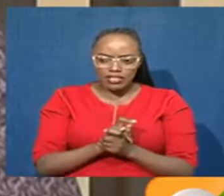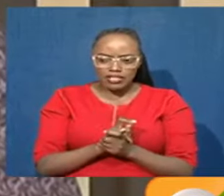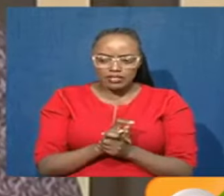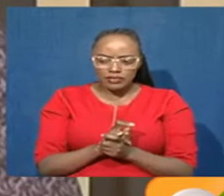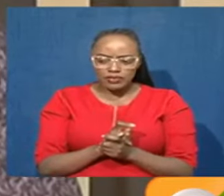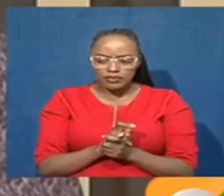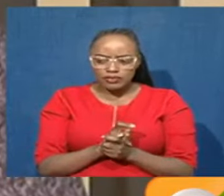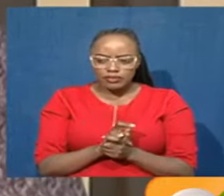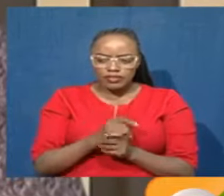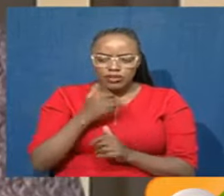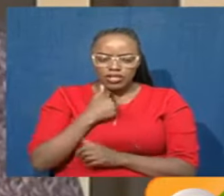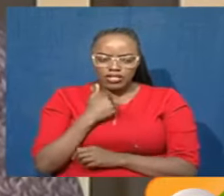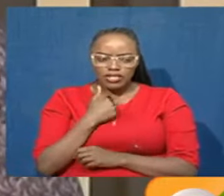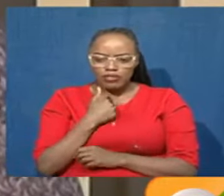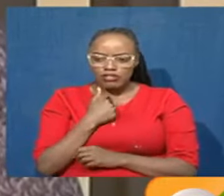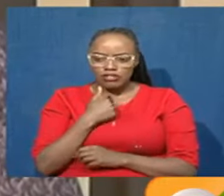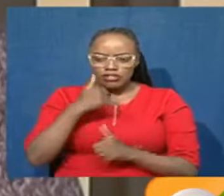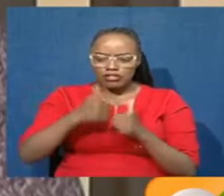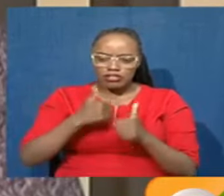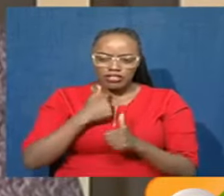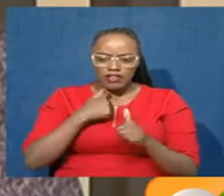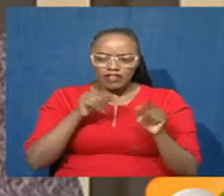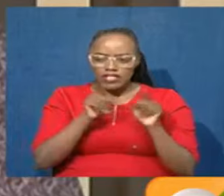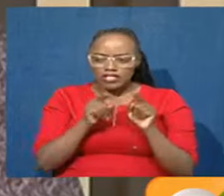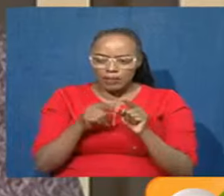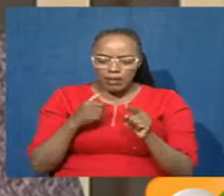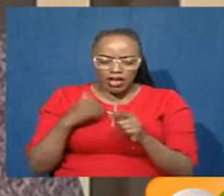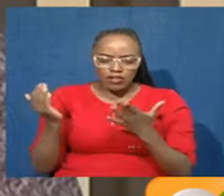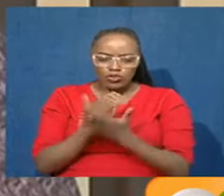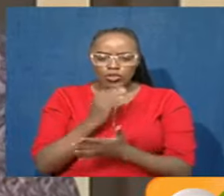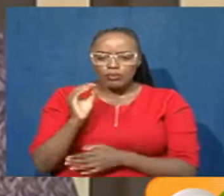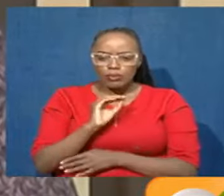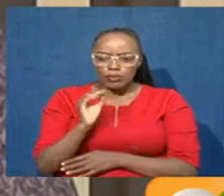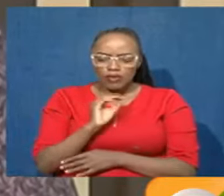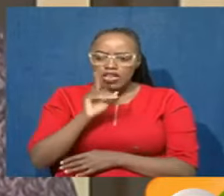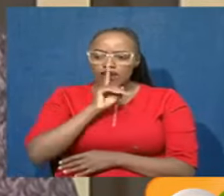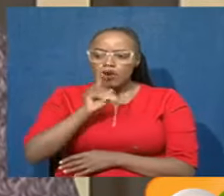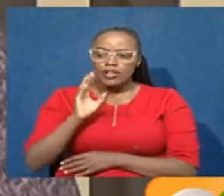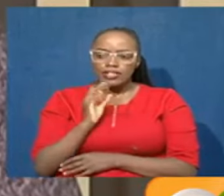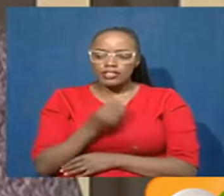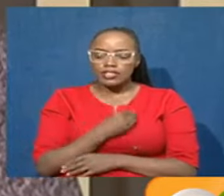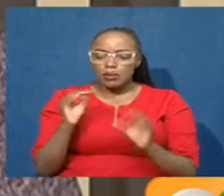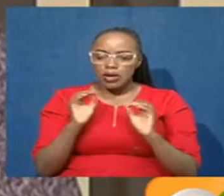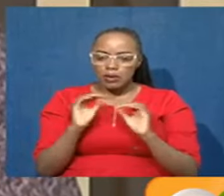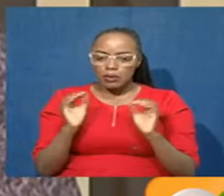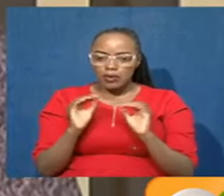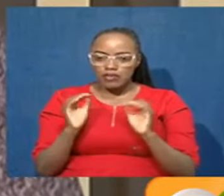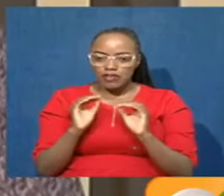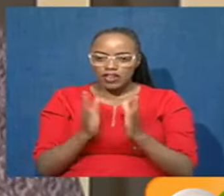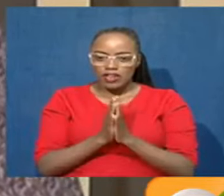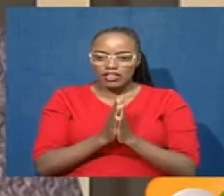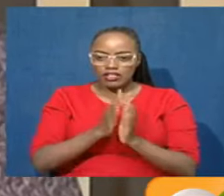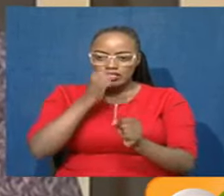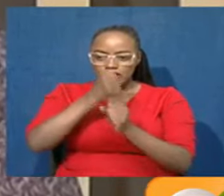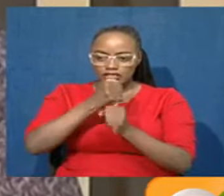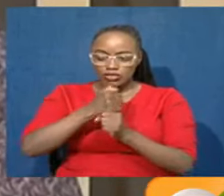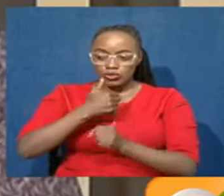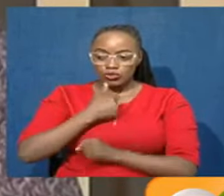think some of them did not take our instructions, did not take our communication